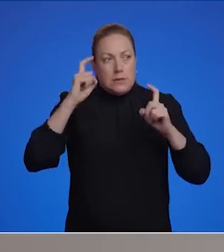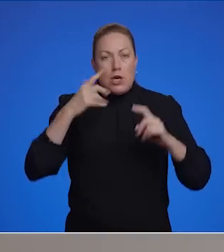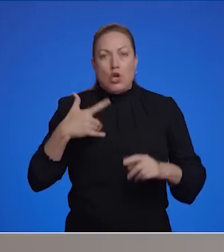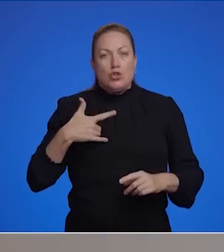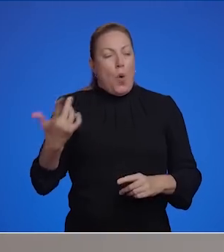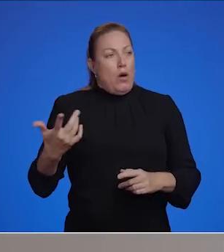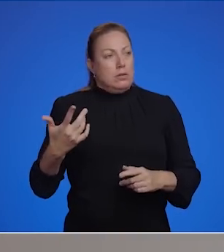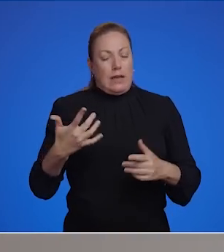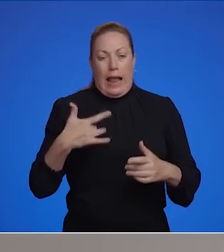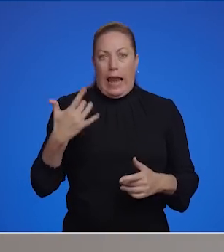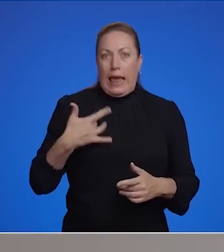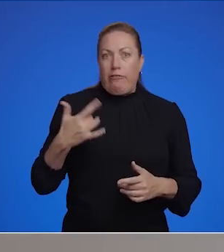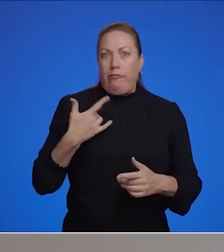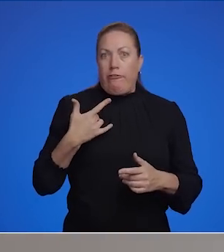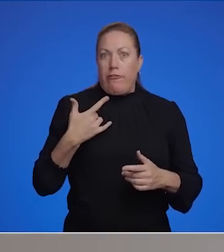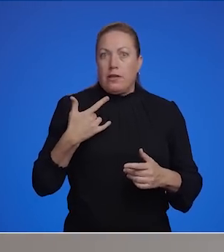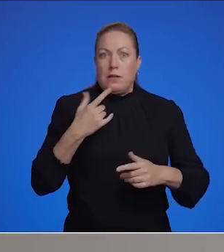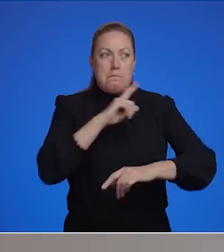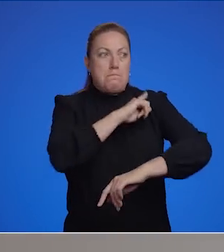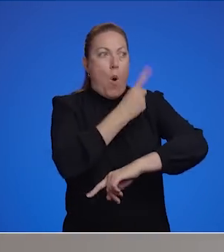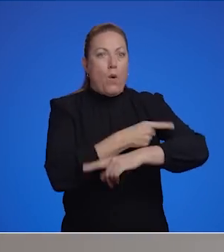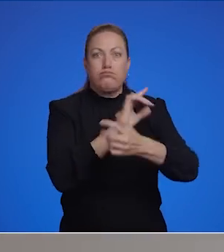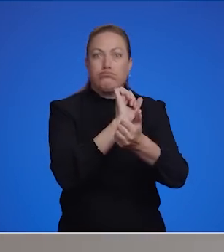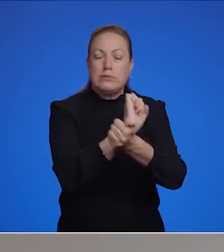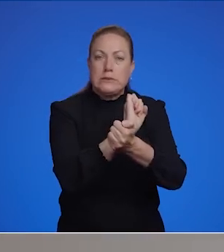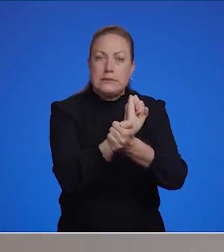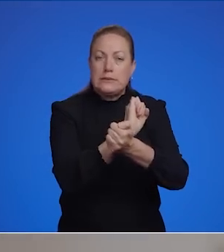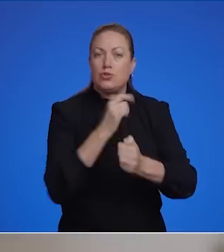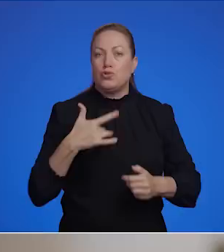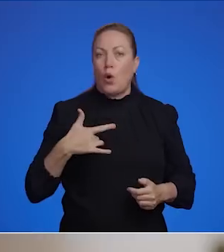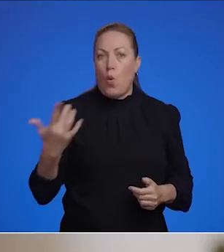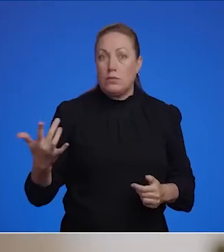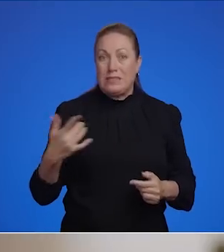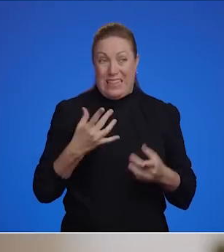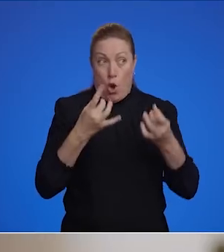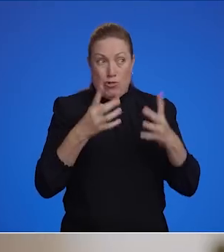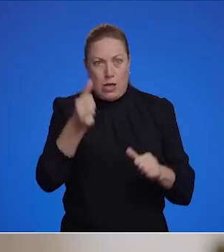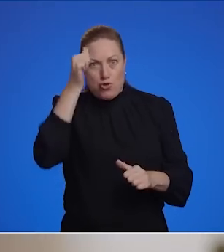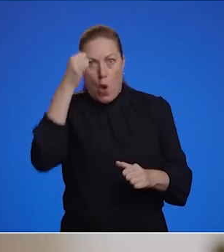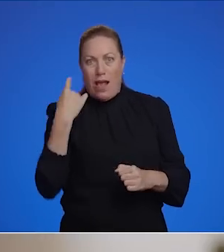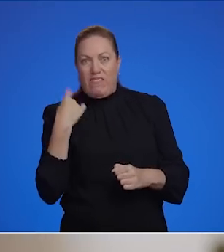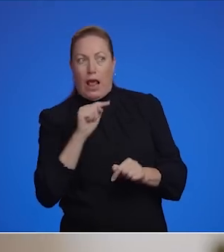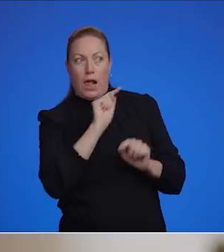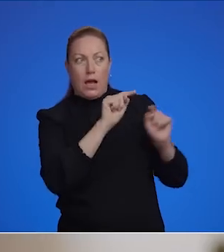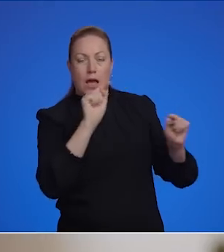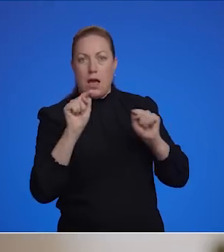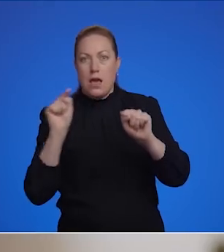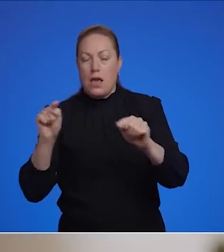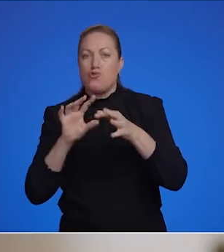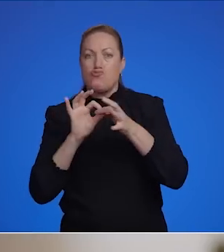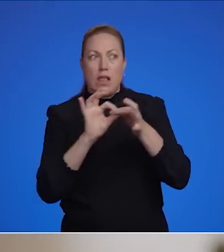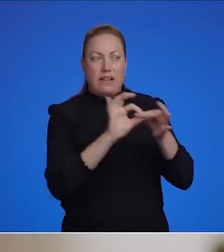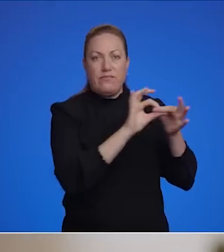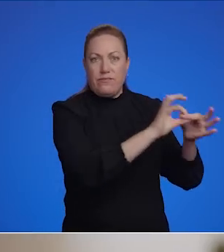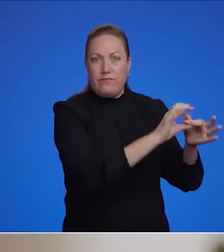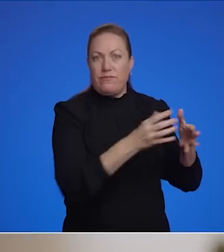prisons, where he would be at the mercy of guards whose relatives he had killed. And he had already endured the cruelty of